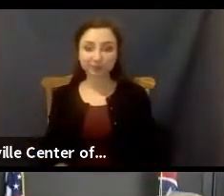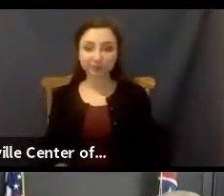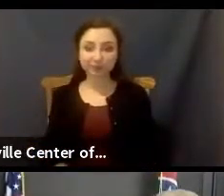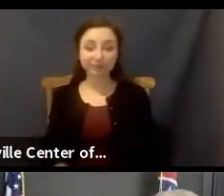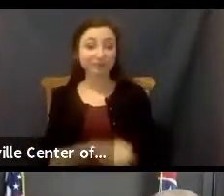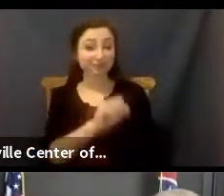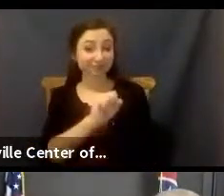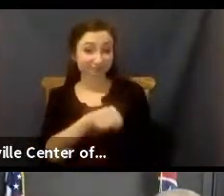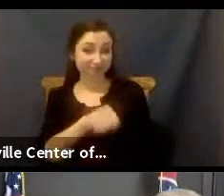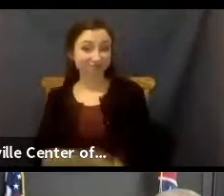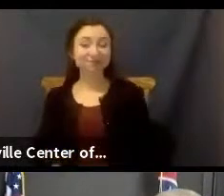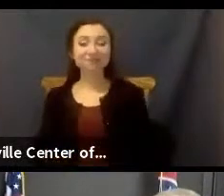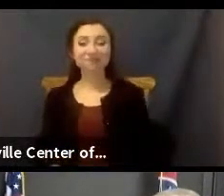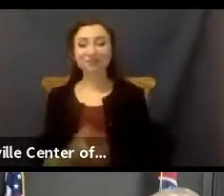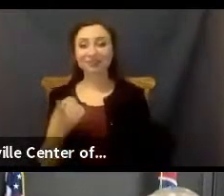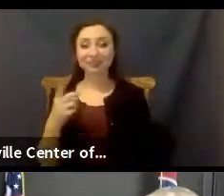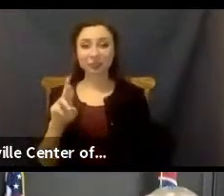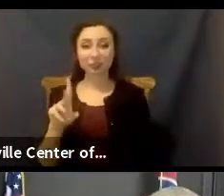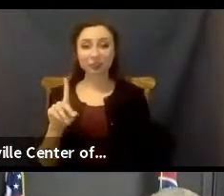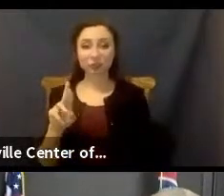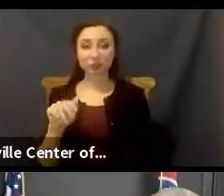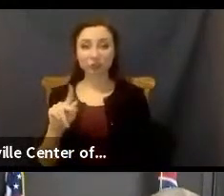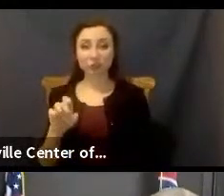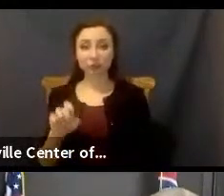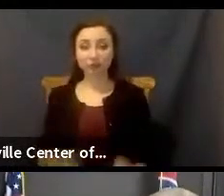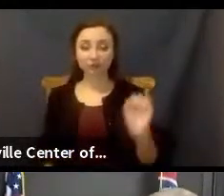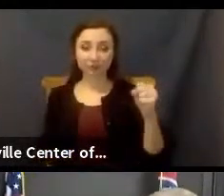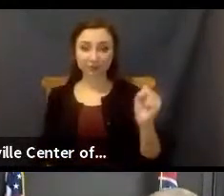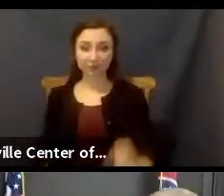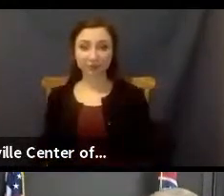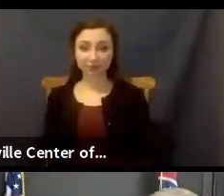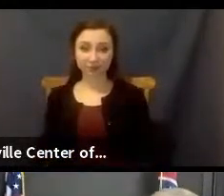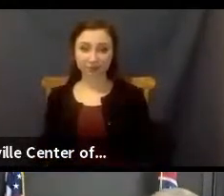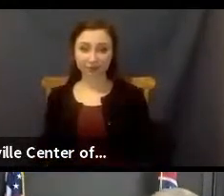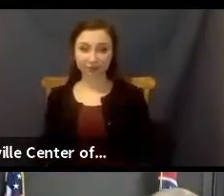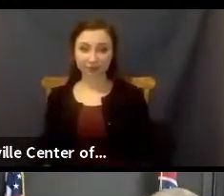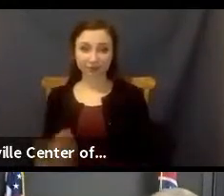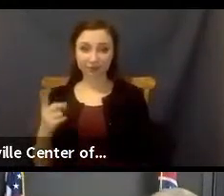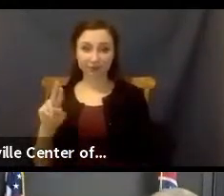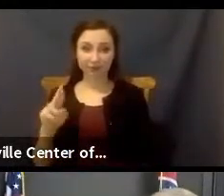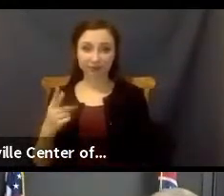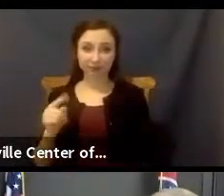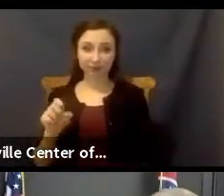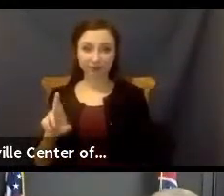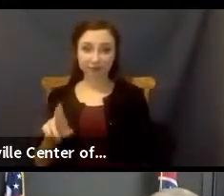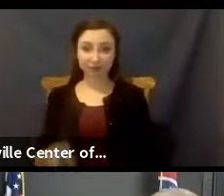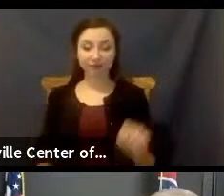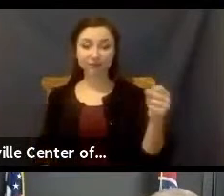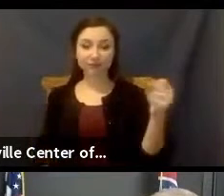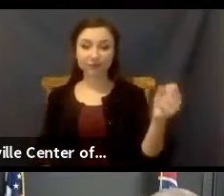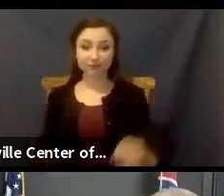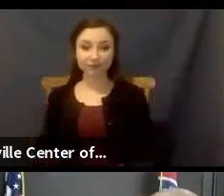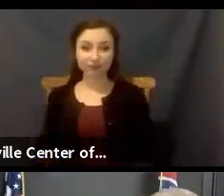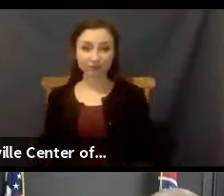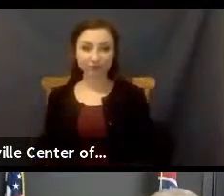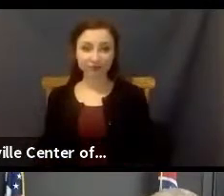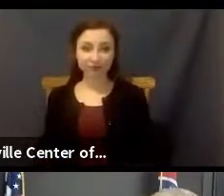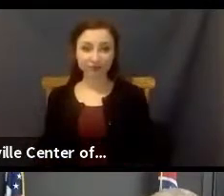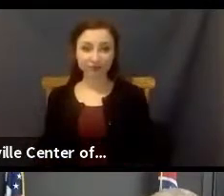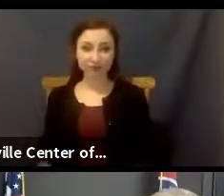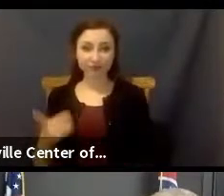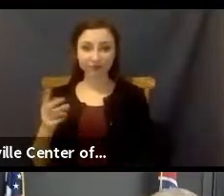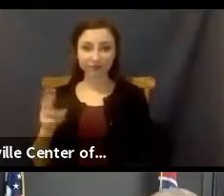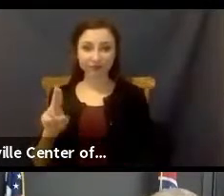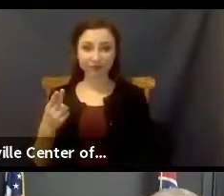Yes, sir. Dr. Drake, Yes. Dr. Gotcher, Yes.